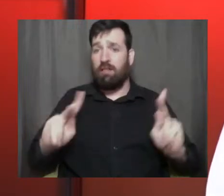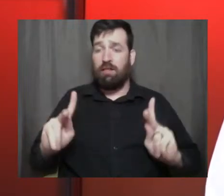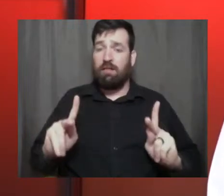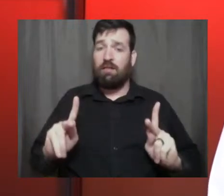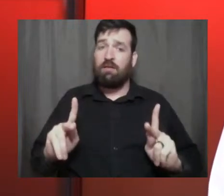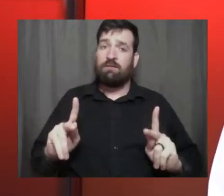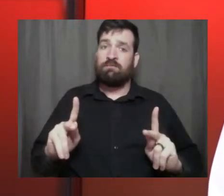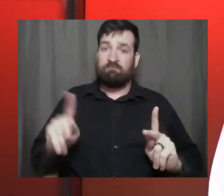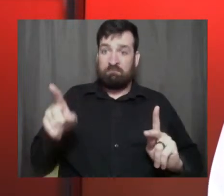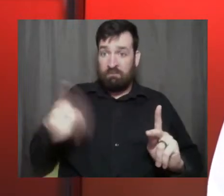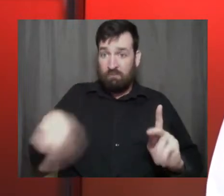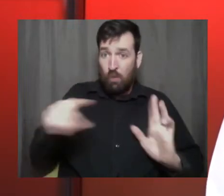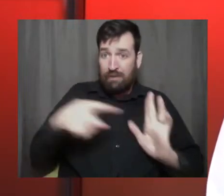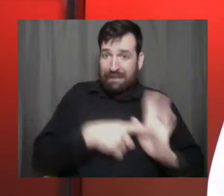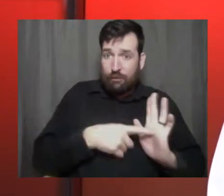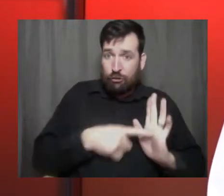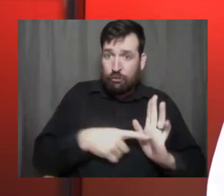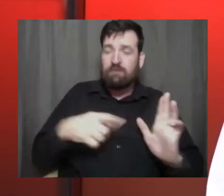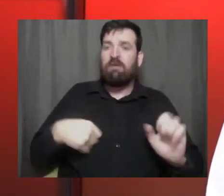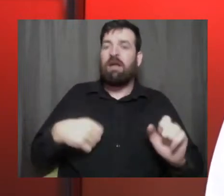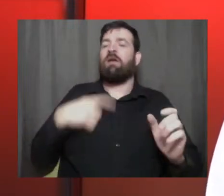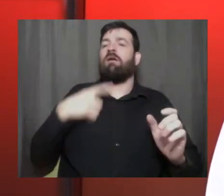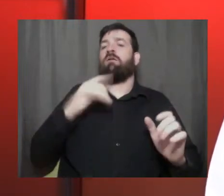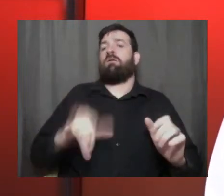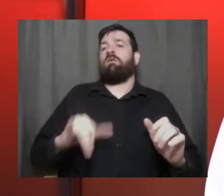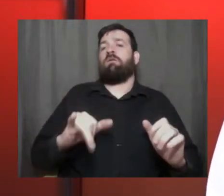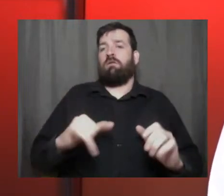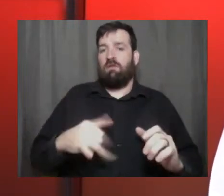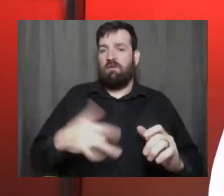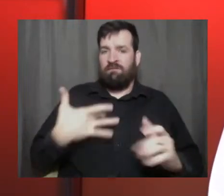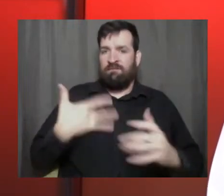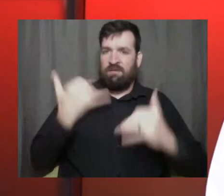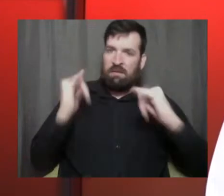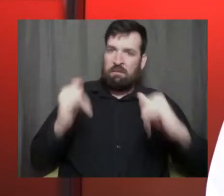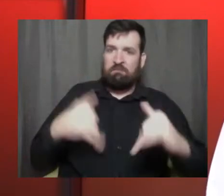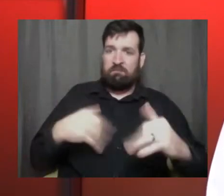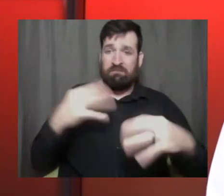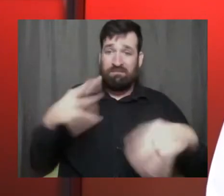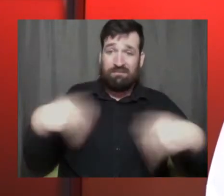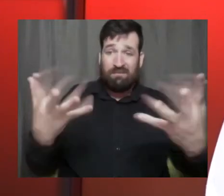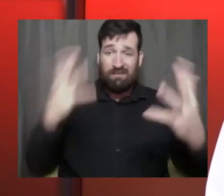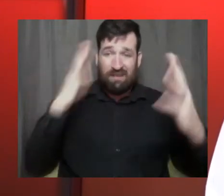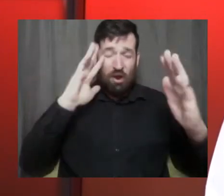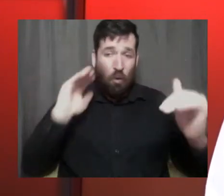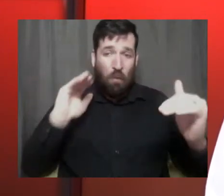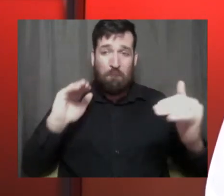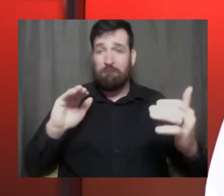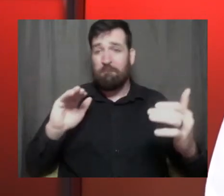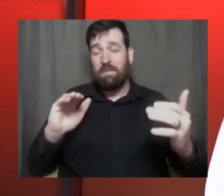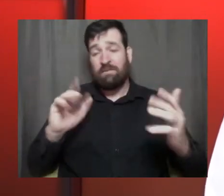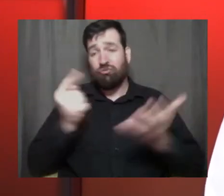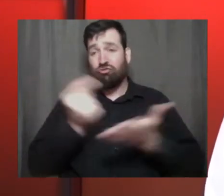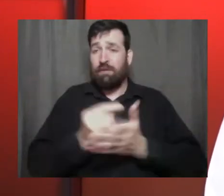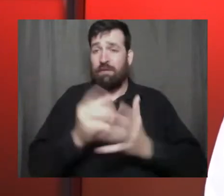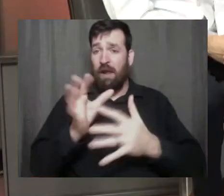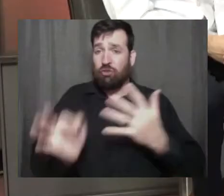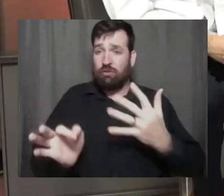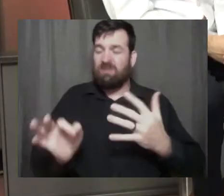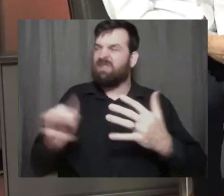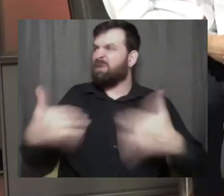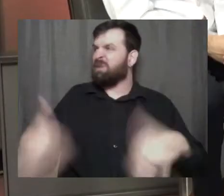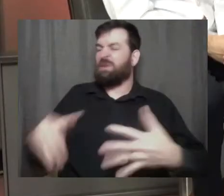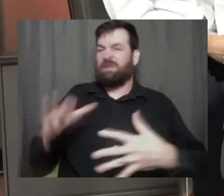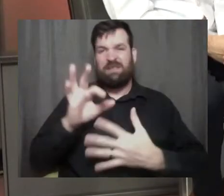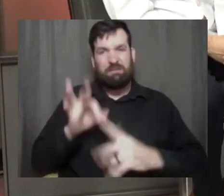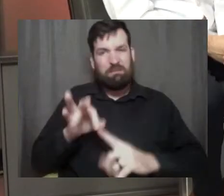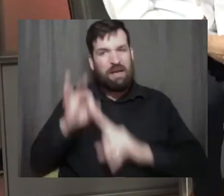conditions relatable and help people know there's hope and there's good treatment options. And so special. Again, I can't stress enough, just